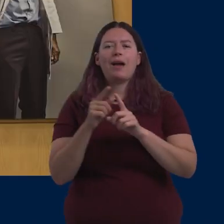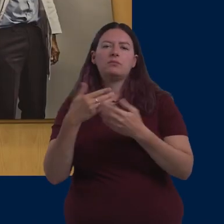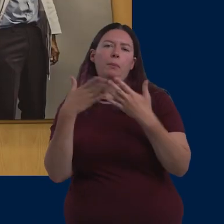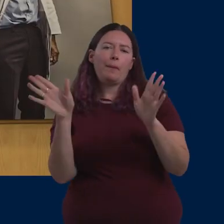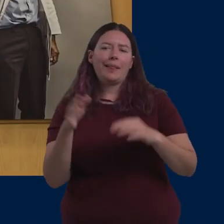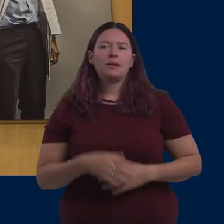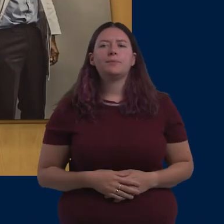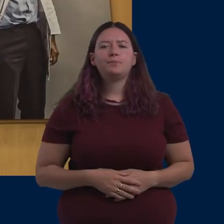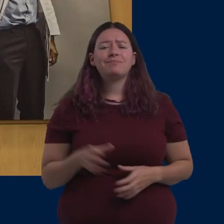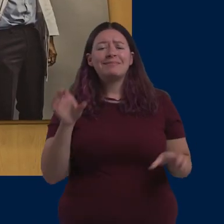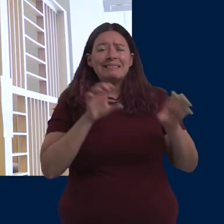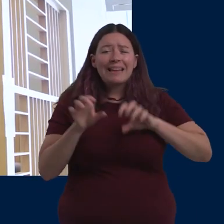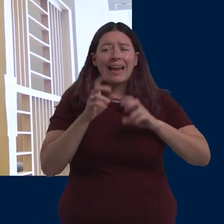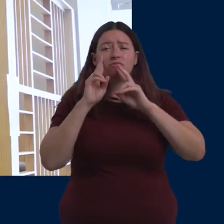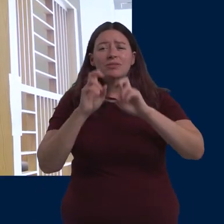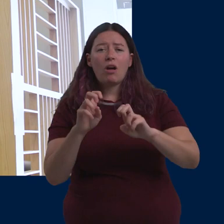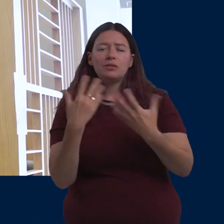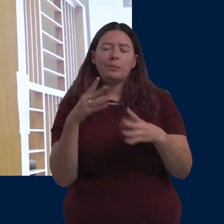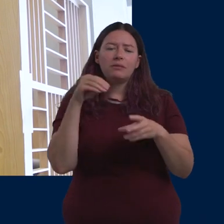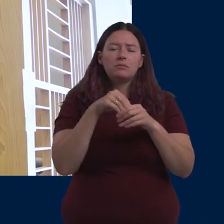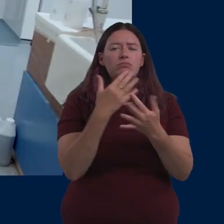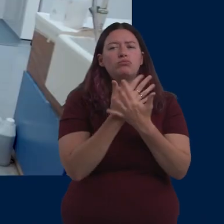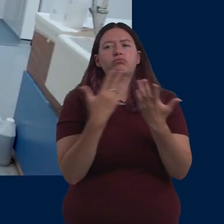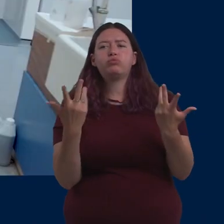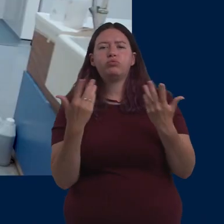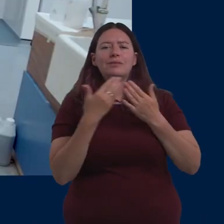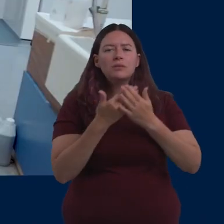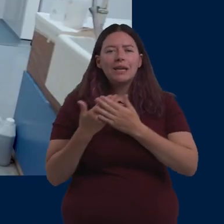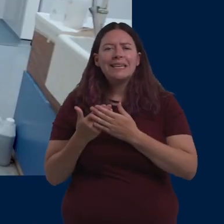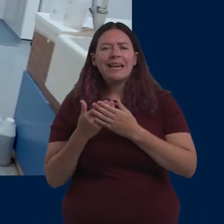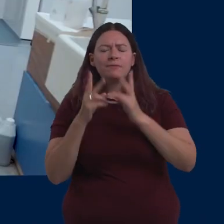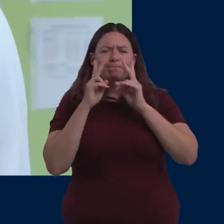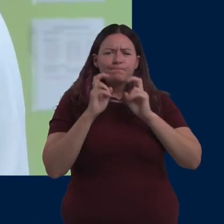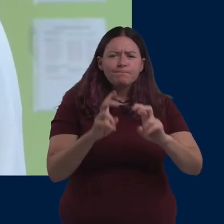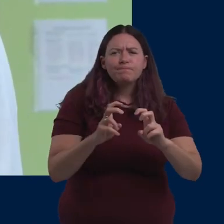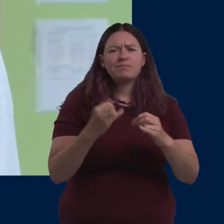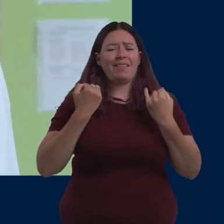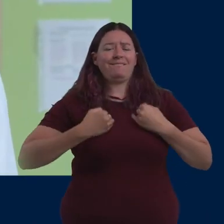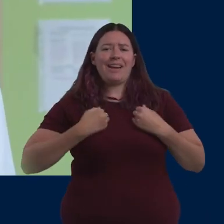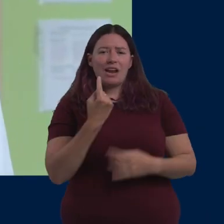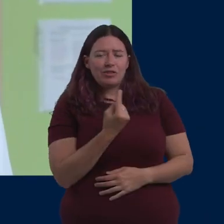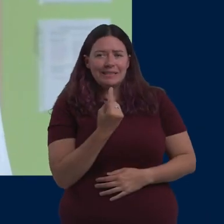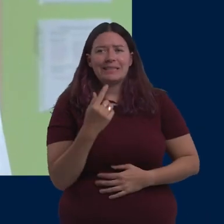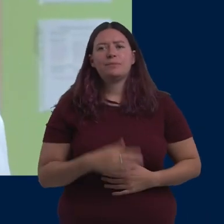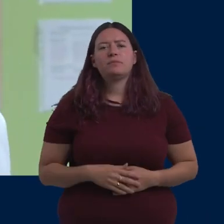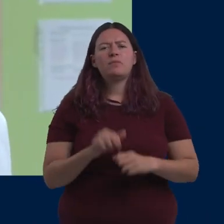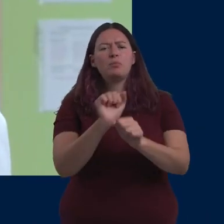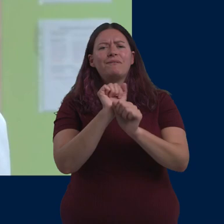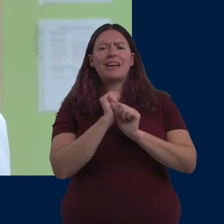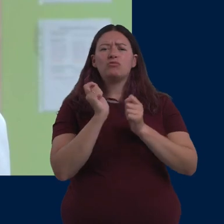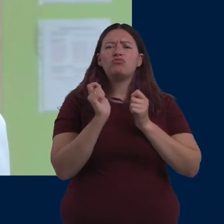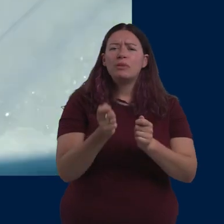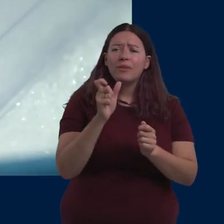public. University of Edinburgh scientists and researchers have been involved in hundreds of studies, examining the virus itself,